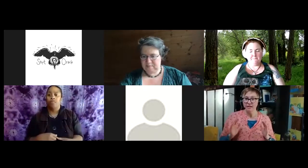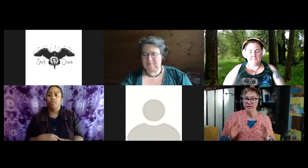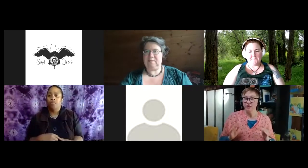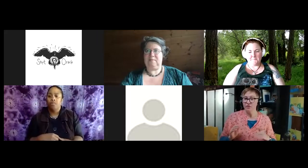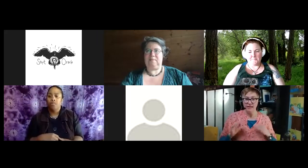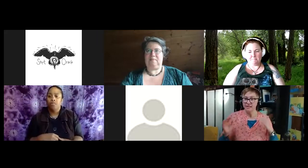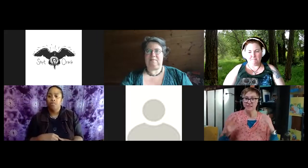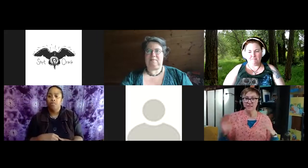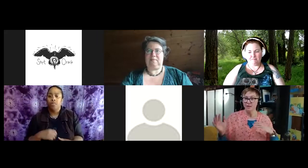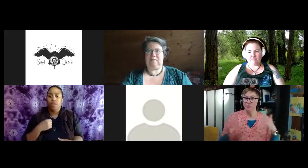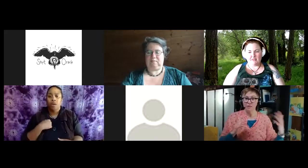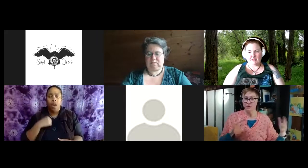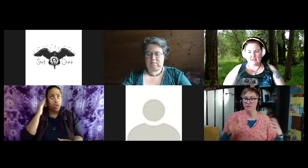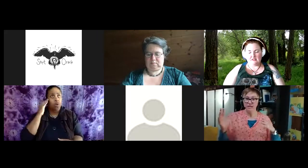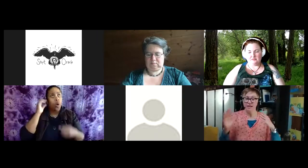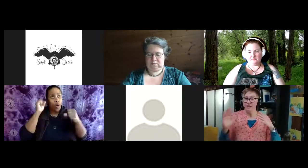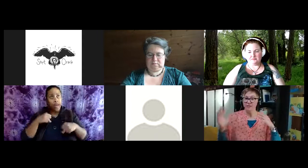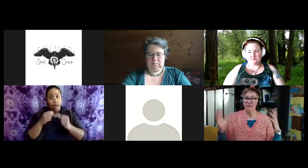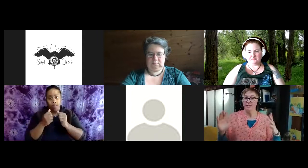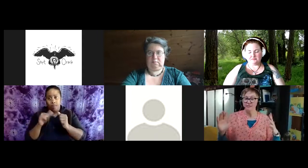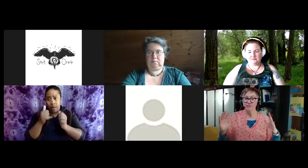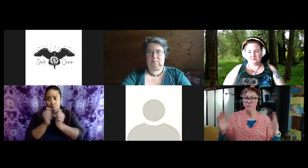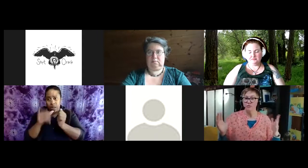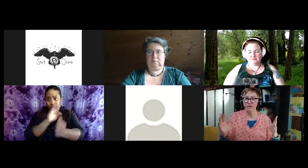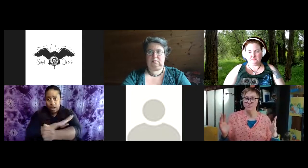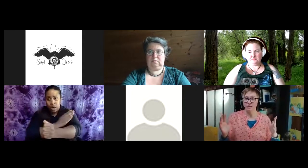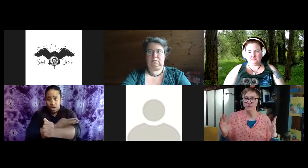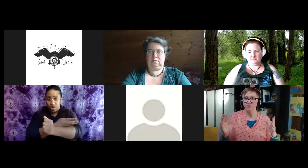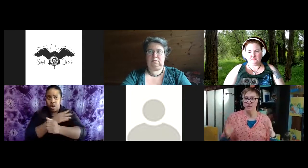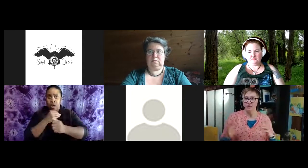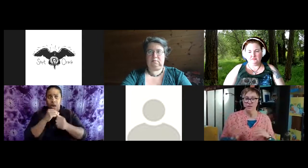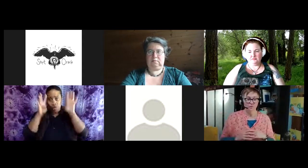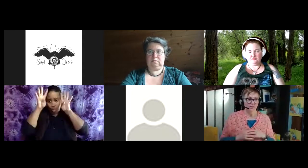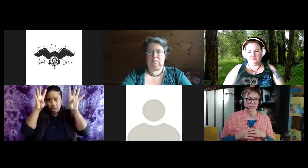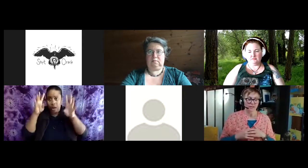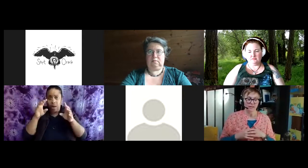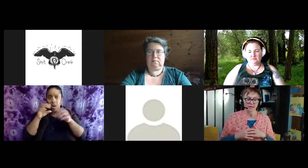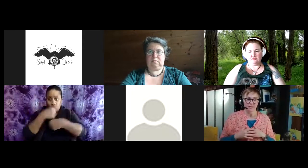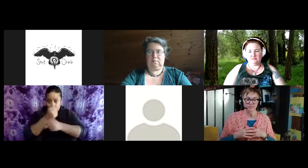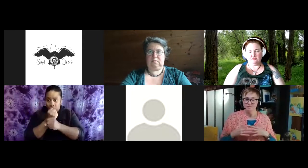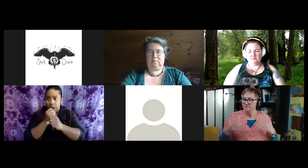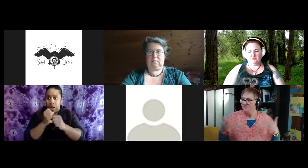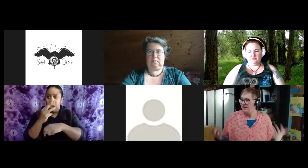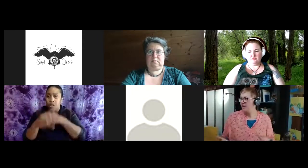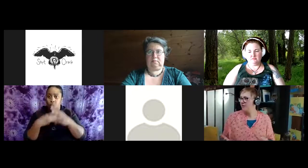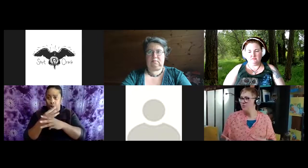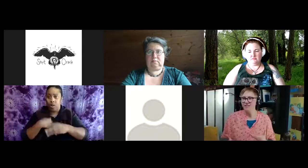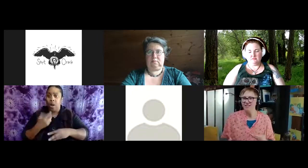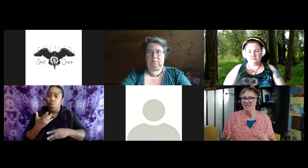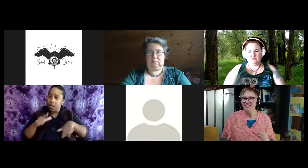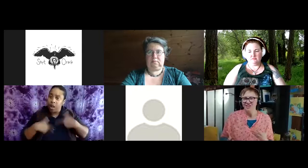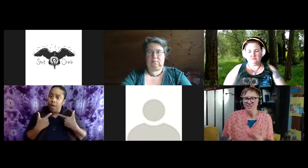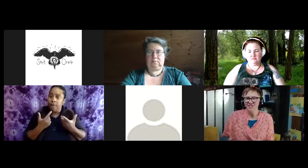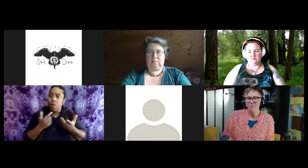I know I can sit and play with and create this world that I want to live in with the with